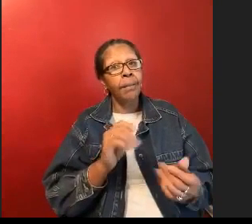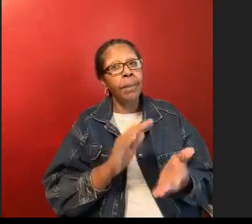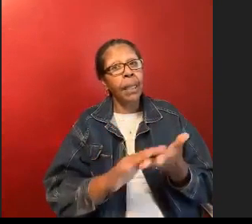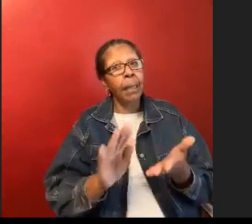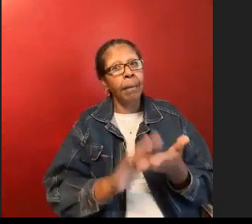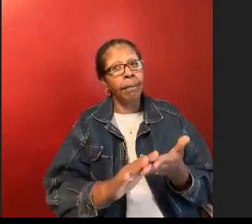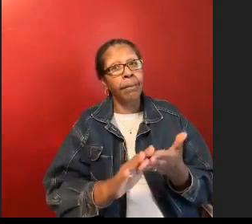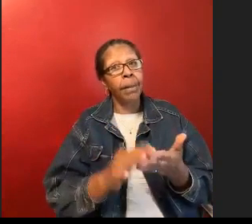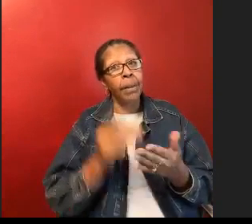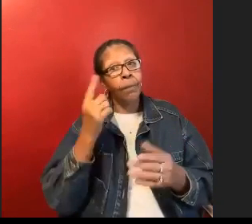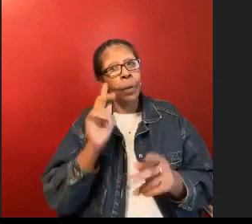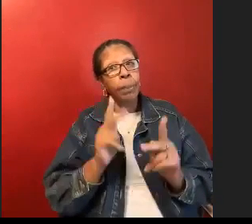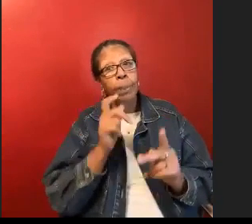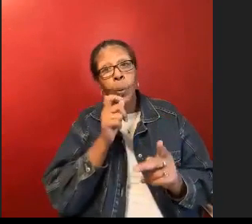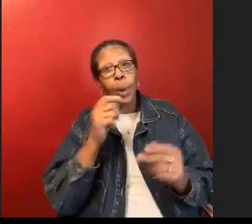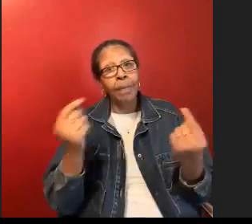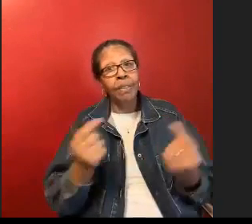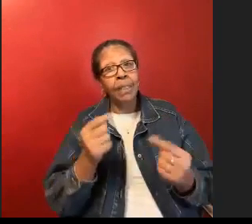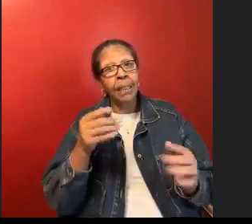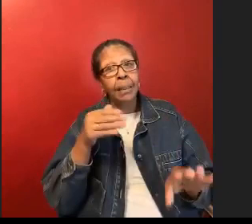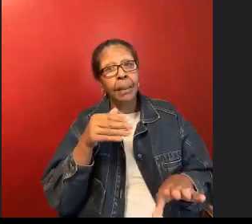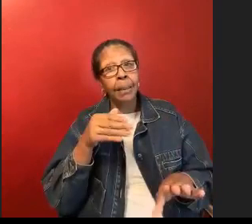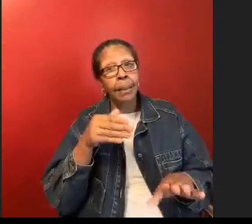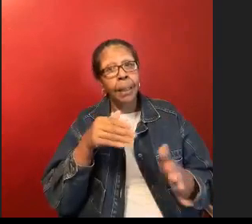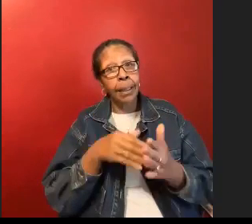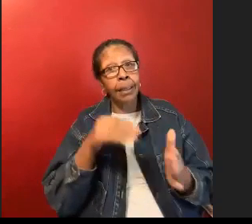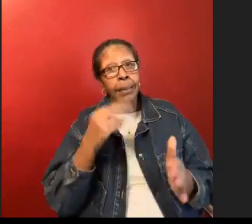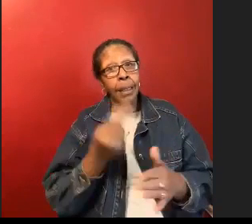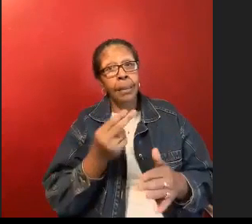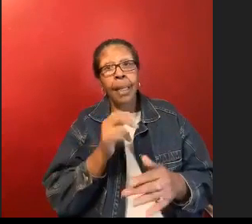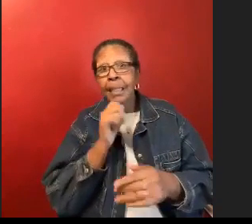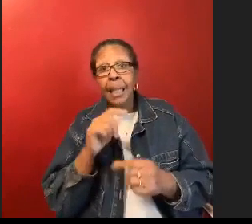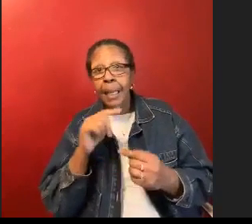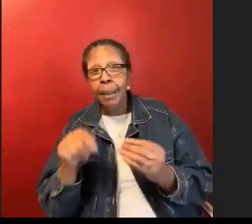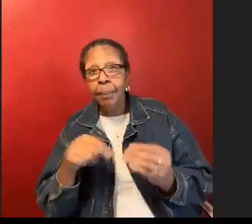that their sins, it's not about us forgiving them.